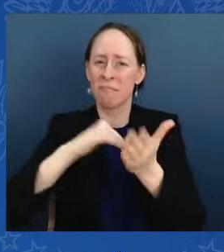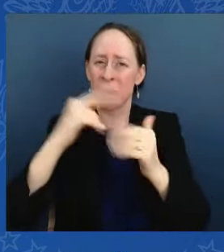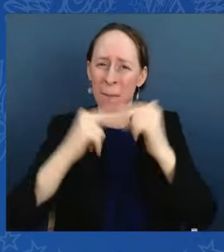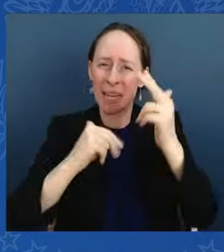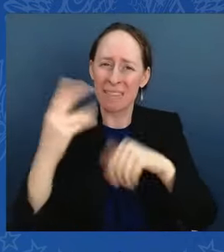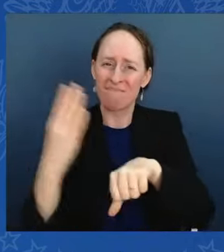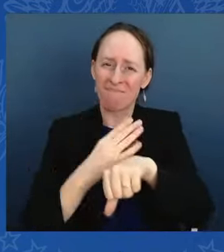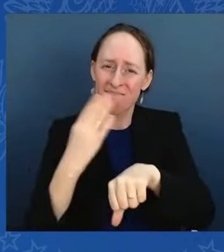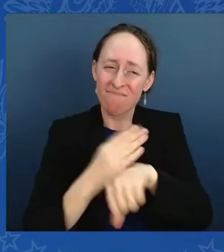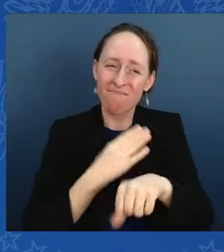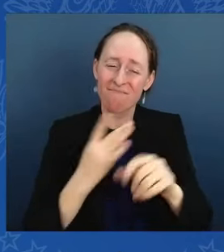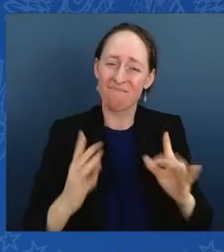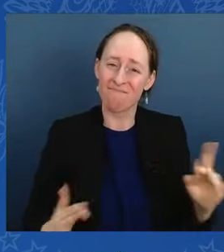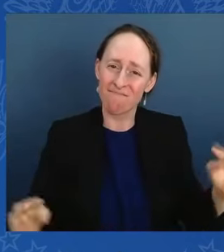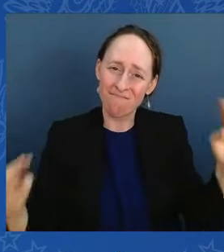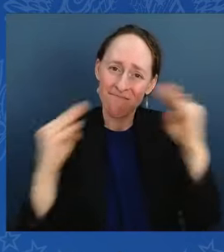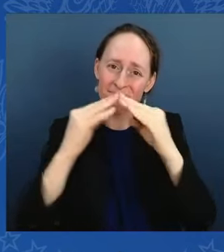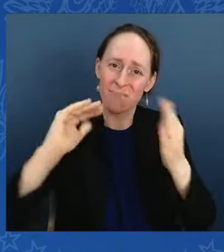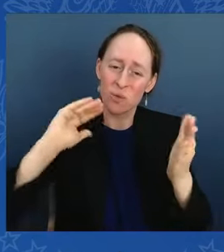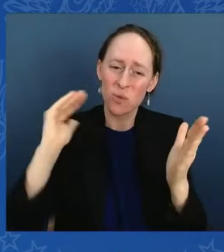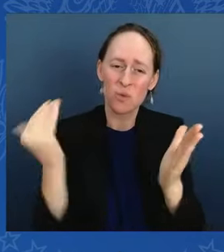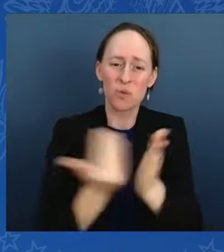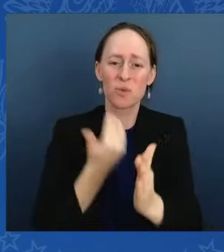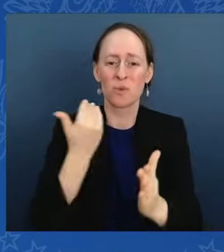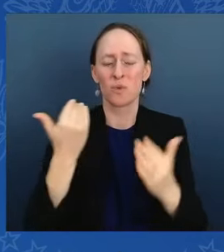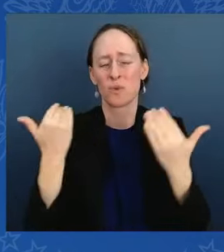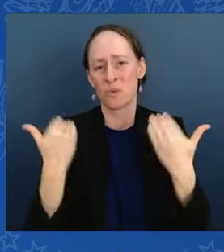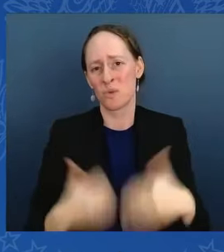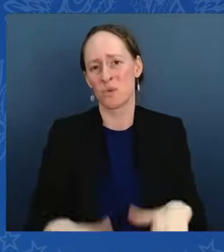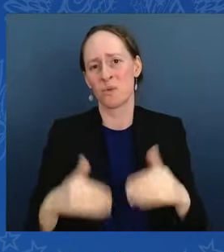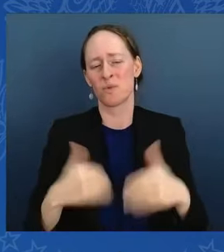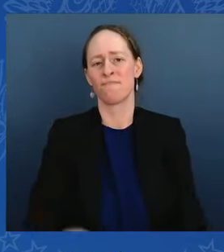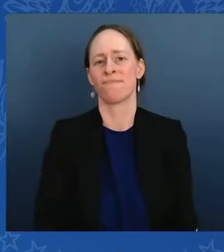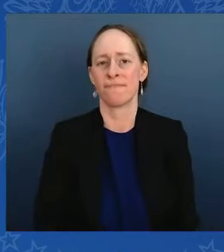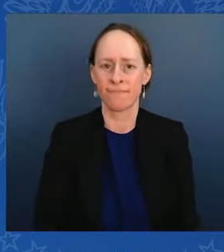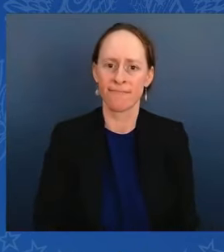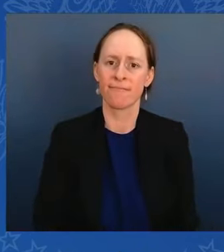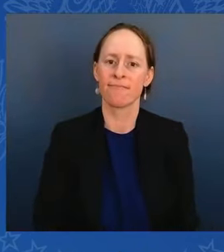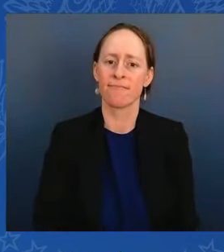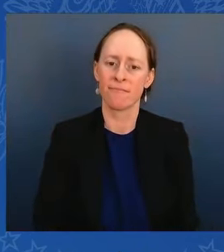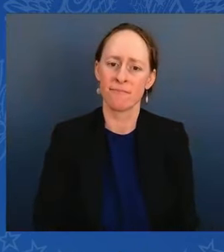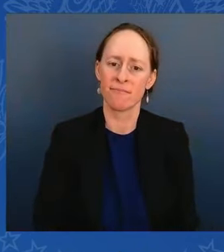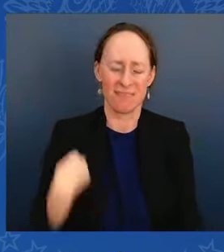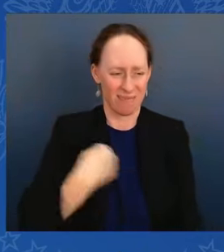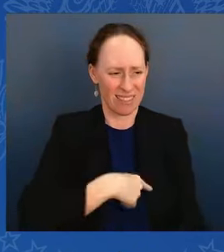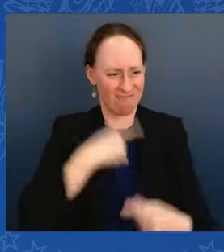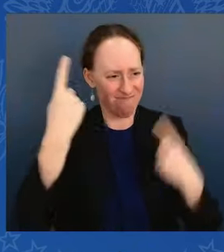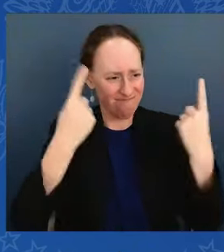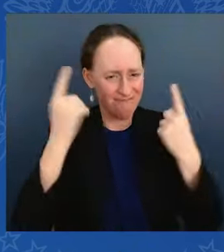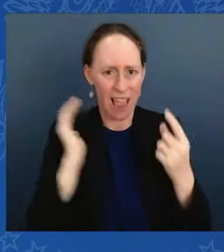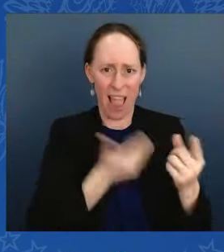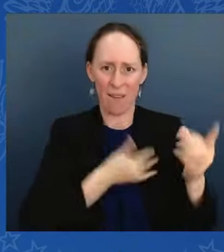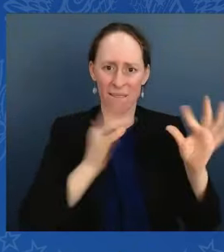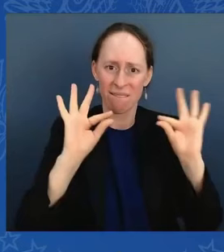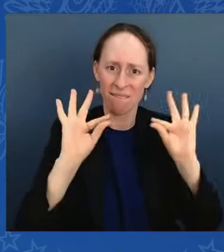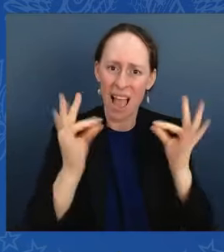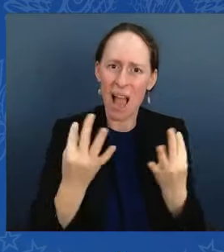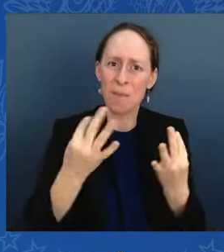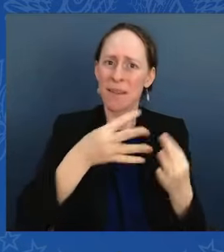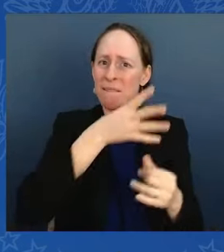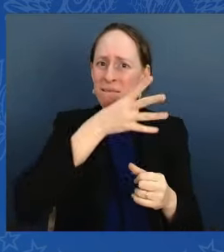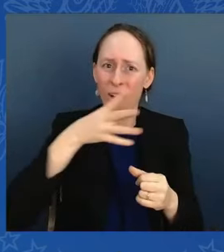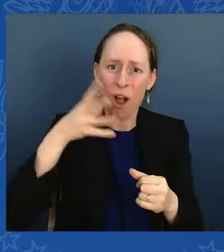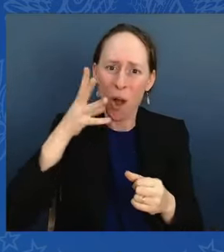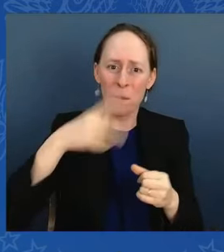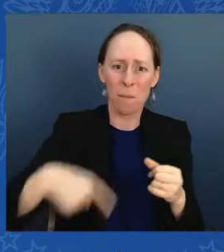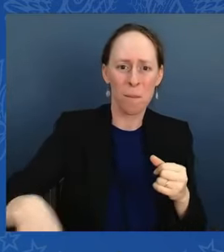lives on the family farms. We are thankful for our local and state and federal government for